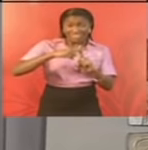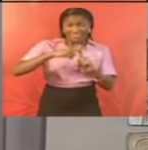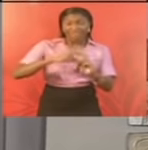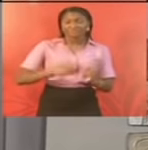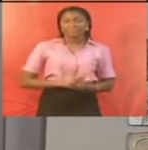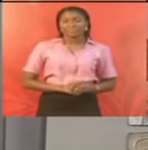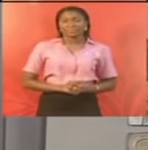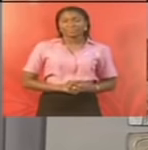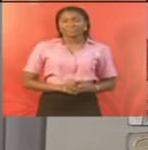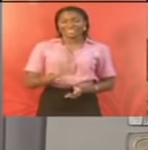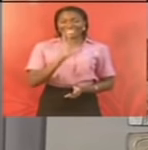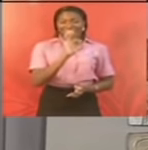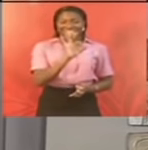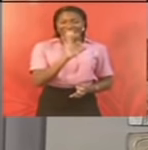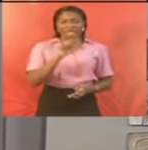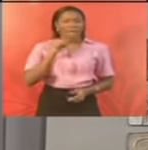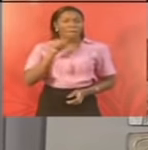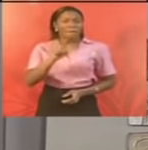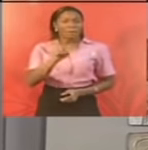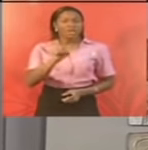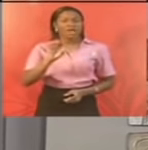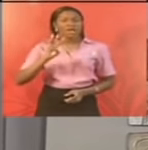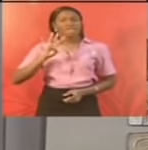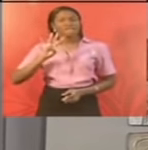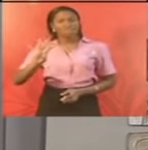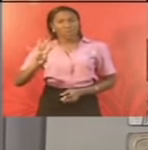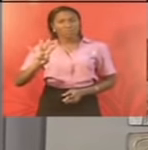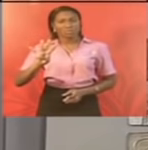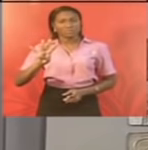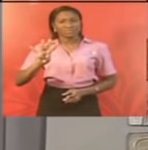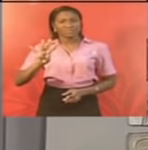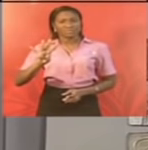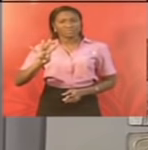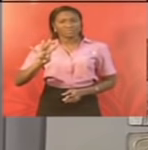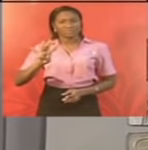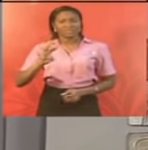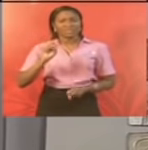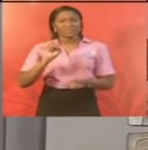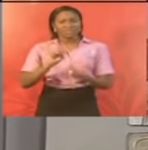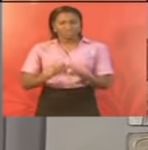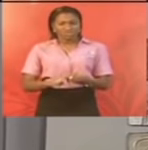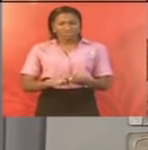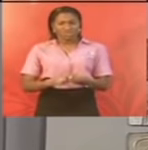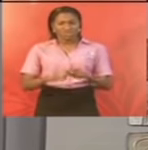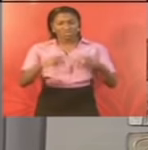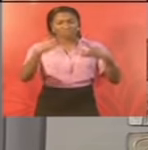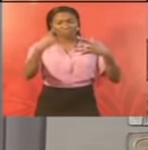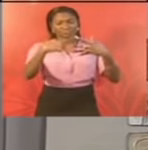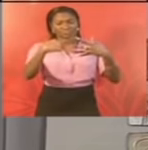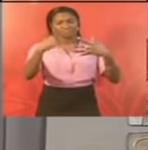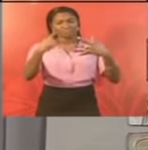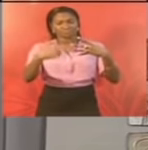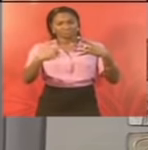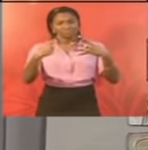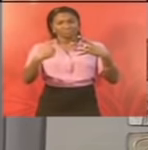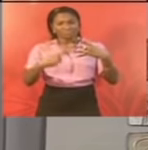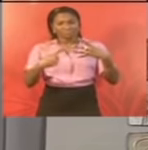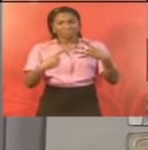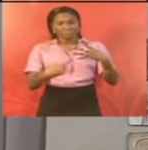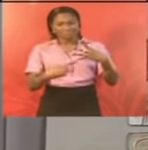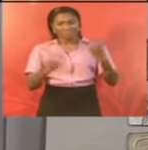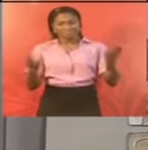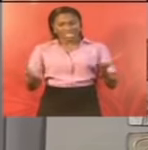is 9.4. So those are 4 statistical measures that we are using in